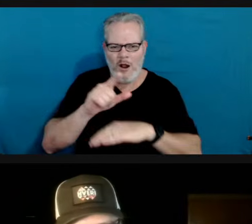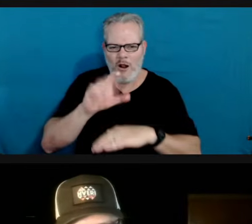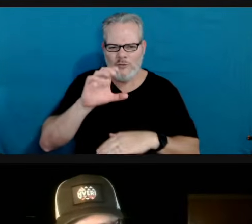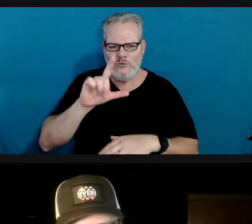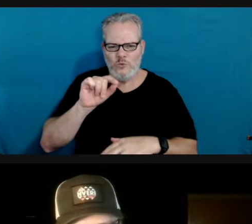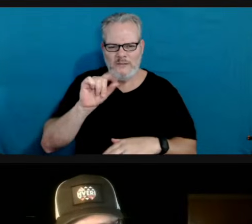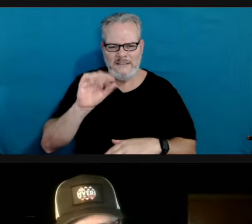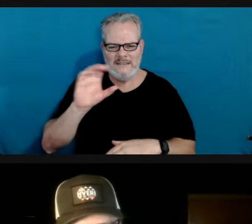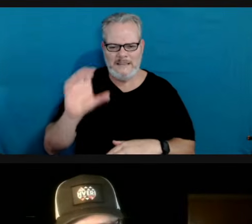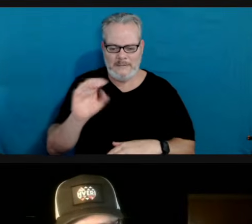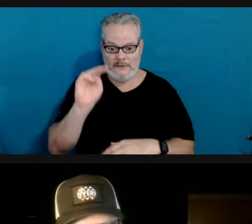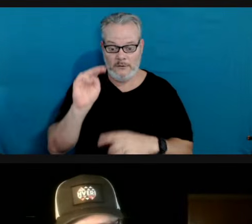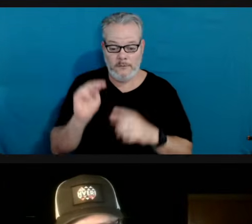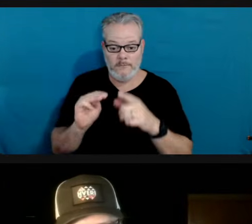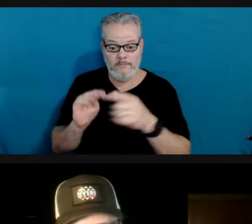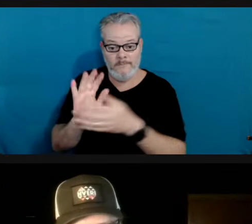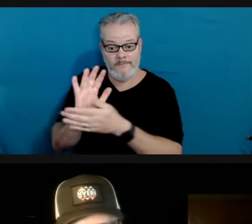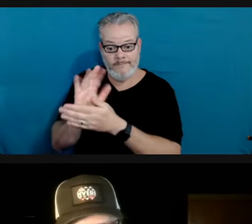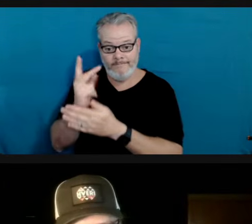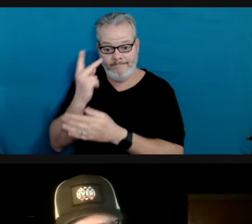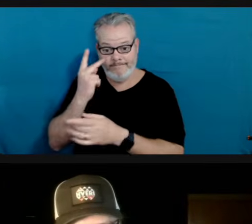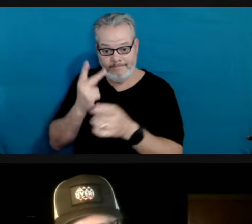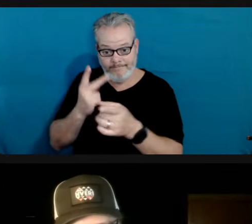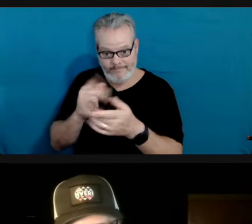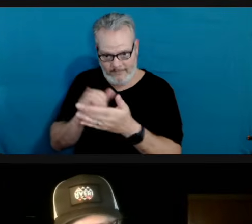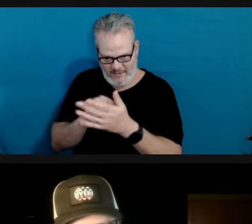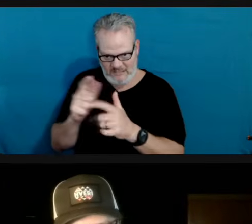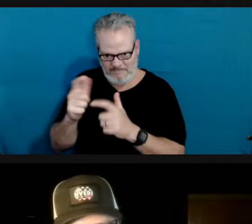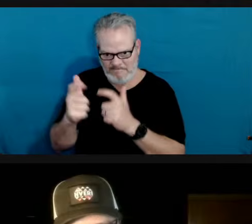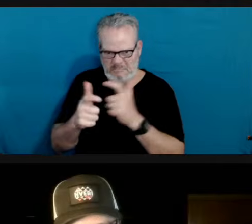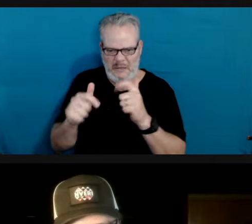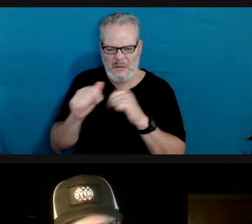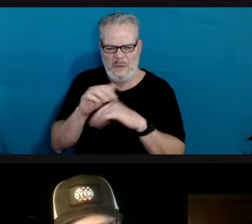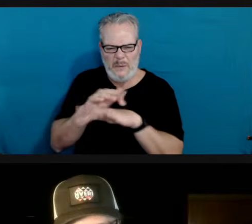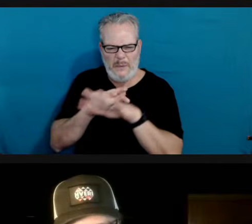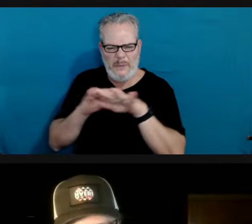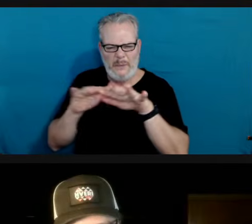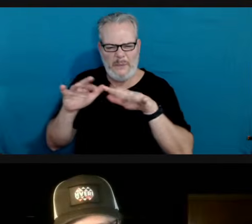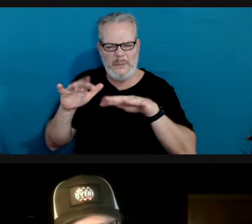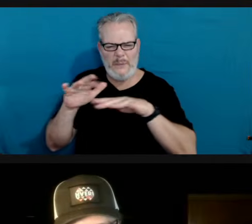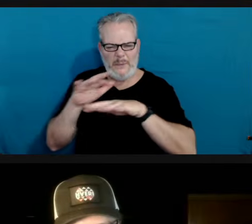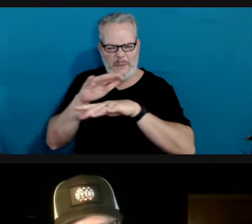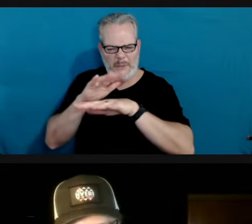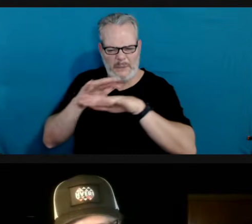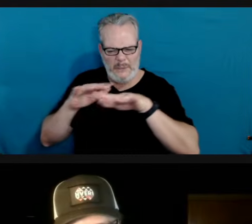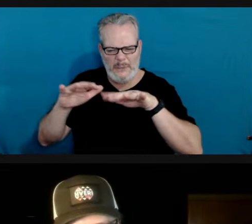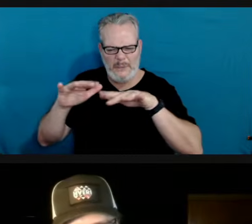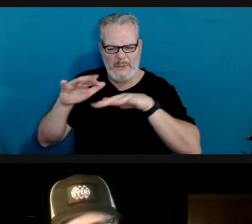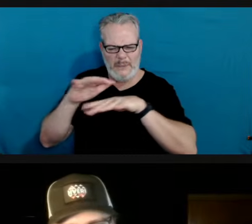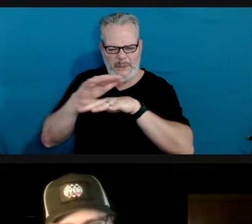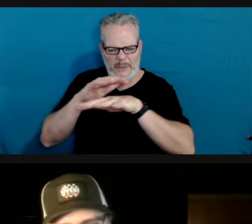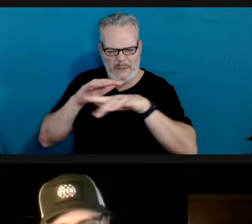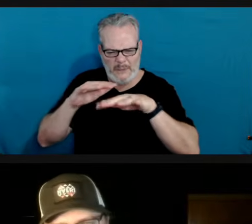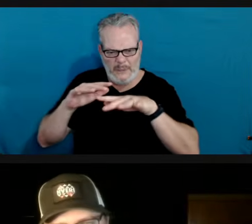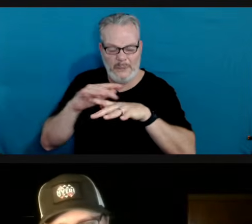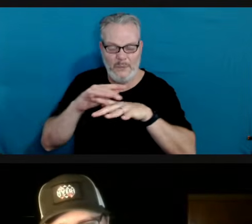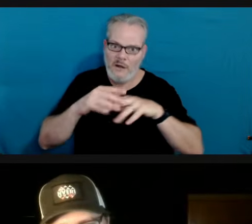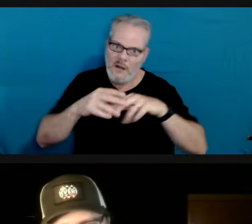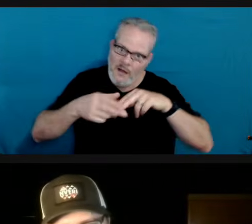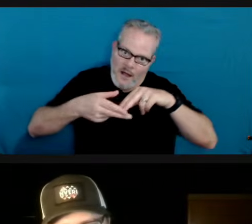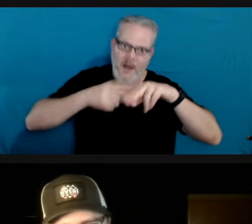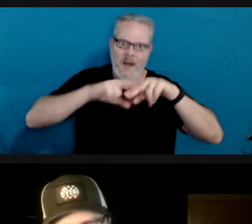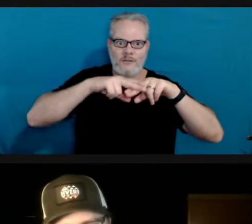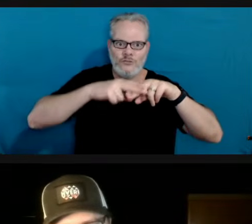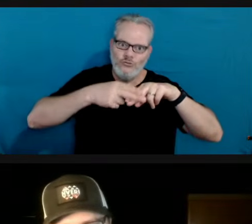V3 camera showing the massive degassing volcanic emissions, as well as extra steam from the recent rainfall in the